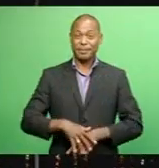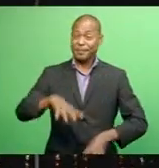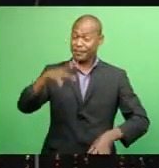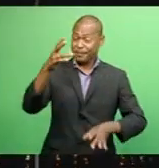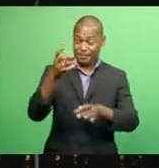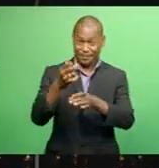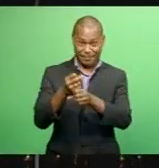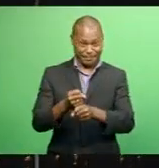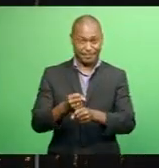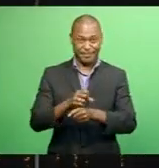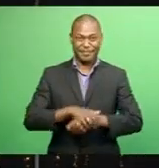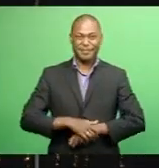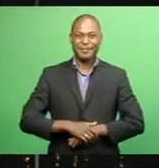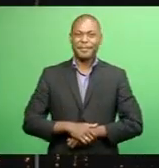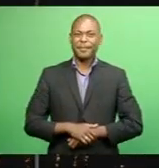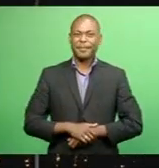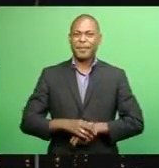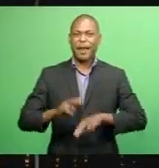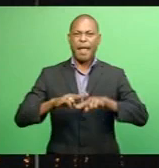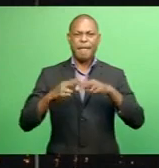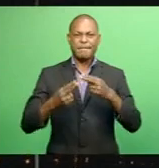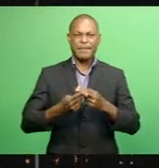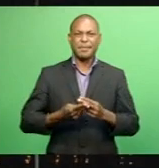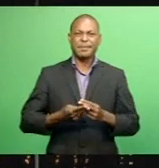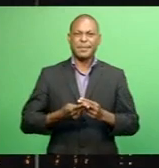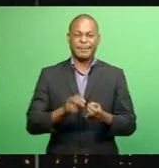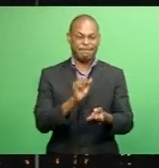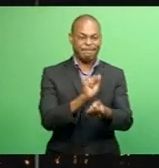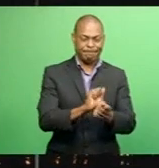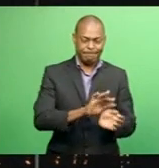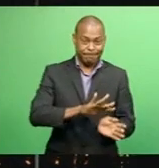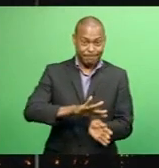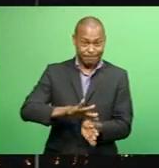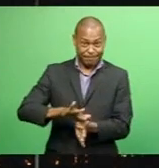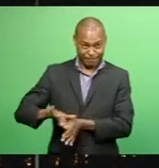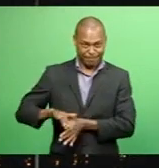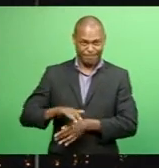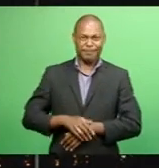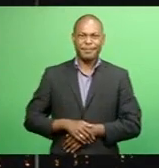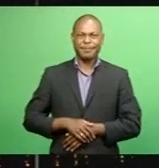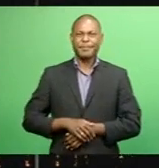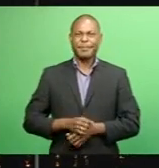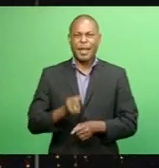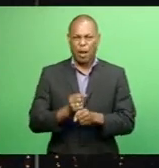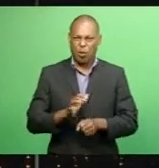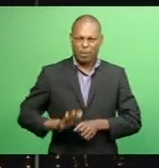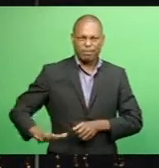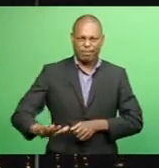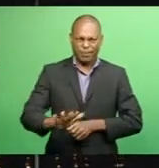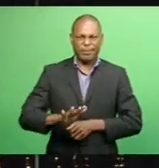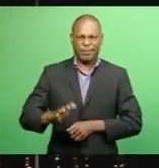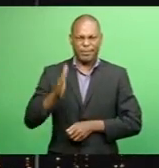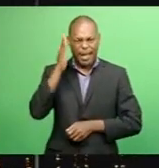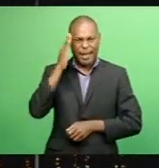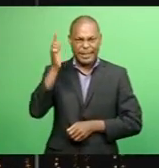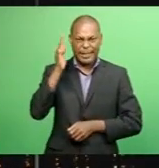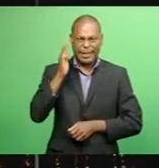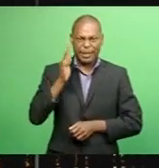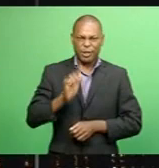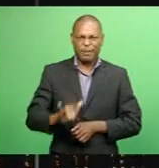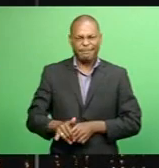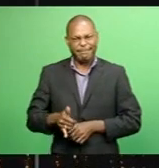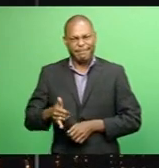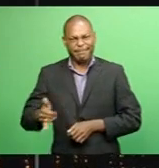Recapping our main stories, families disown former inmates, the law head teacher abandons position, and bogus